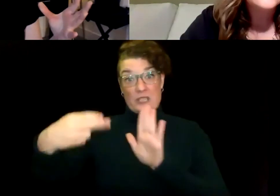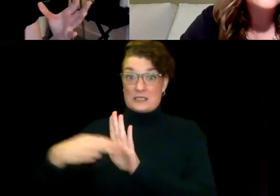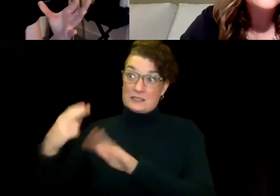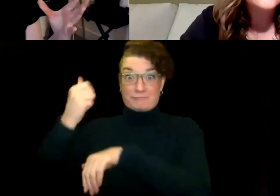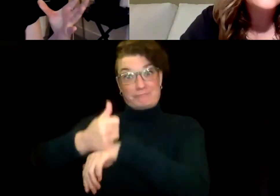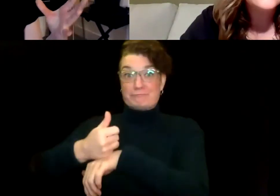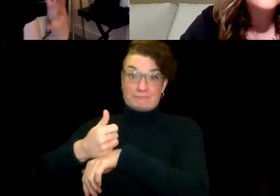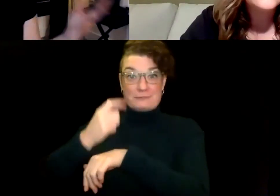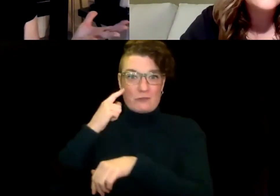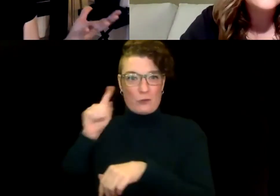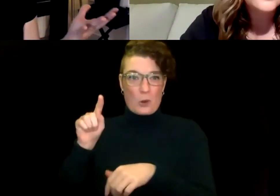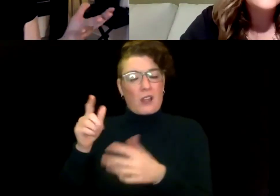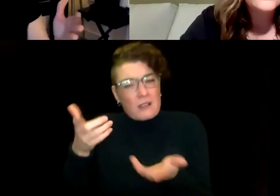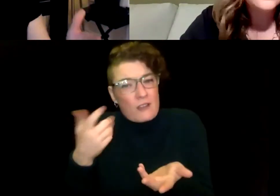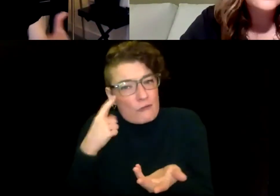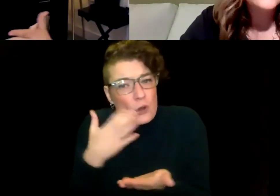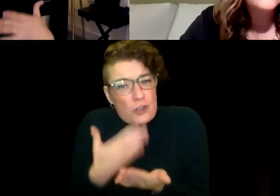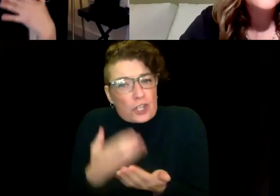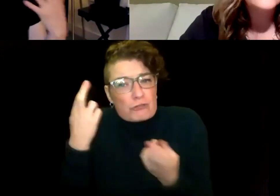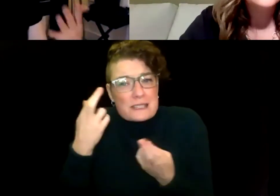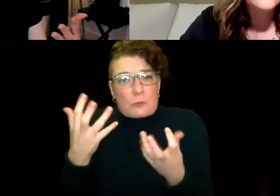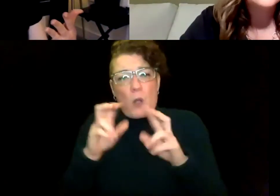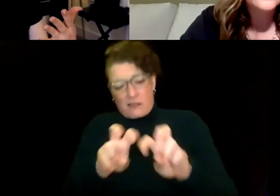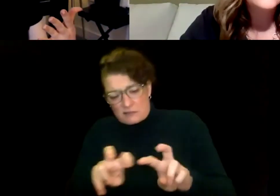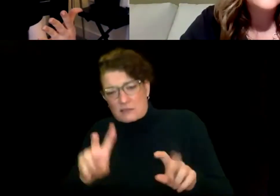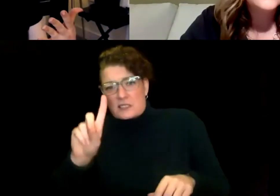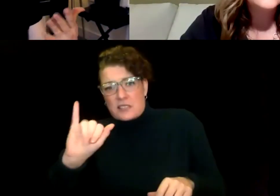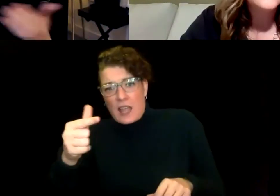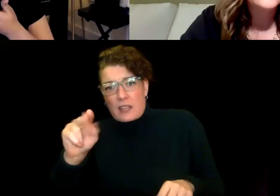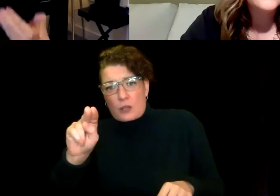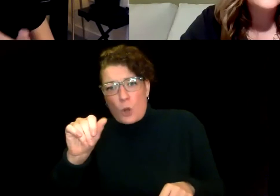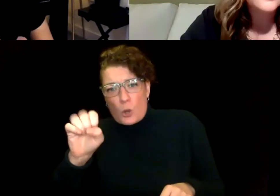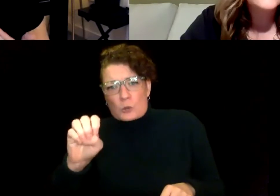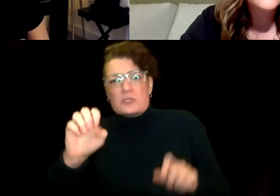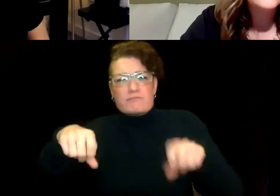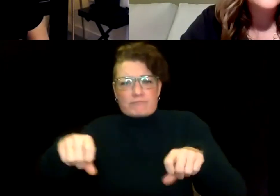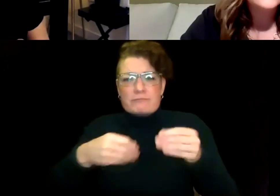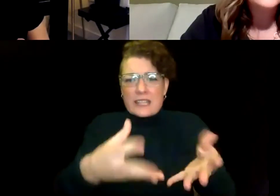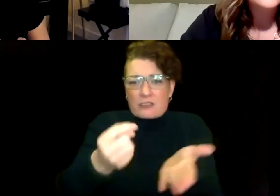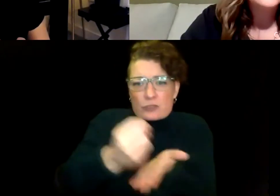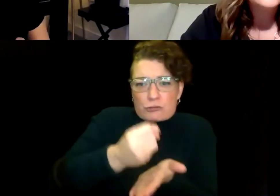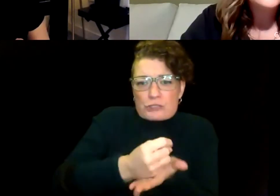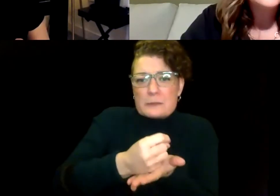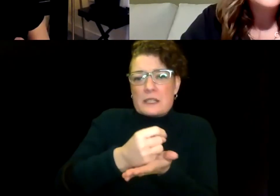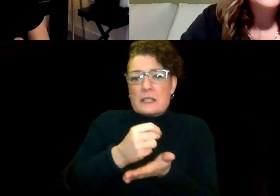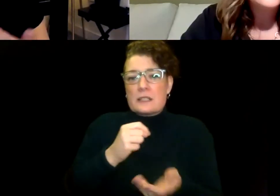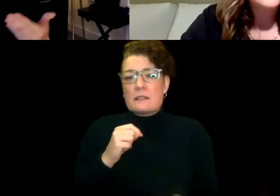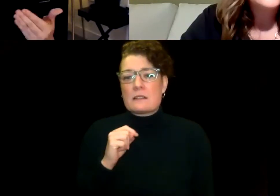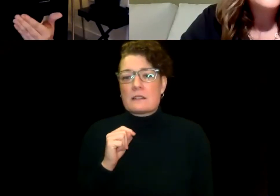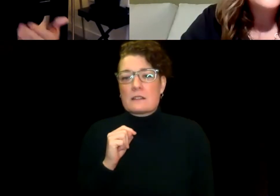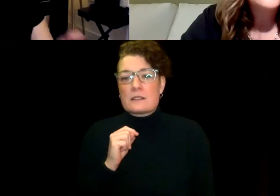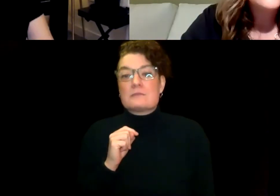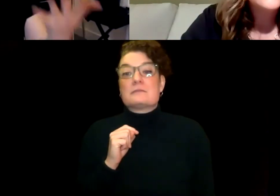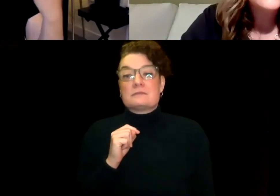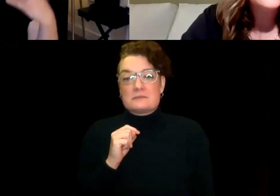order to be able, for some good reasons, to be able to diagnose people, get them the treatments that they need, research them, have in turn, I